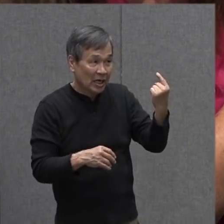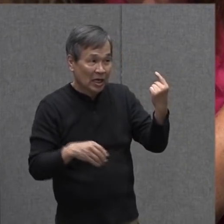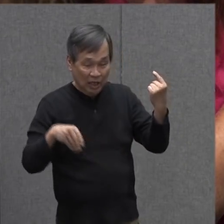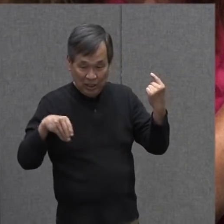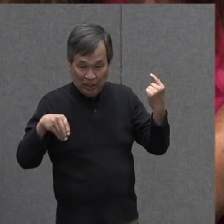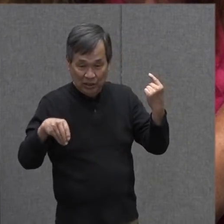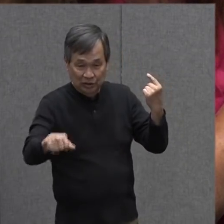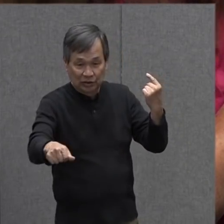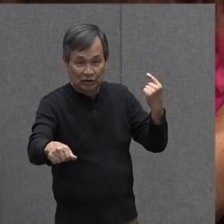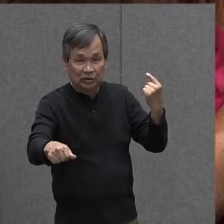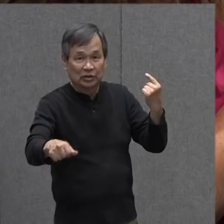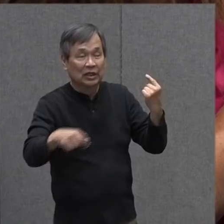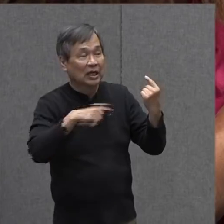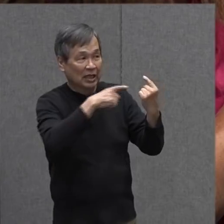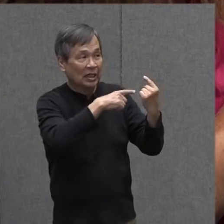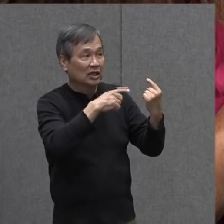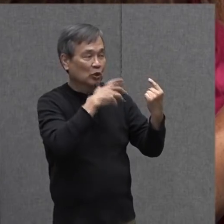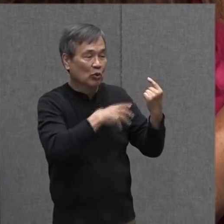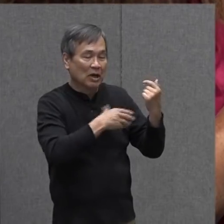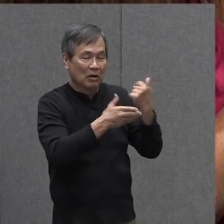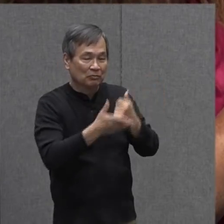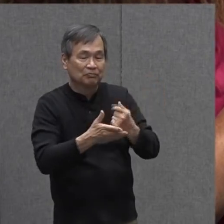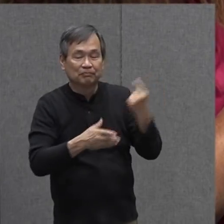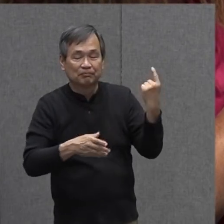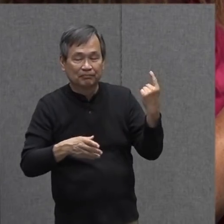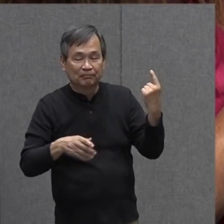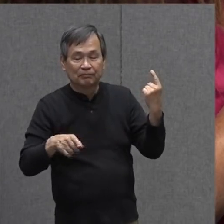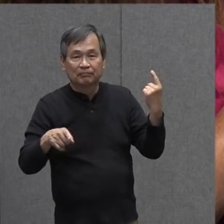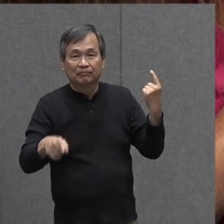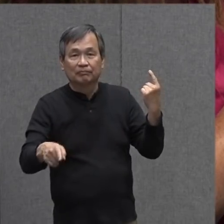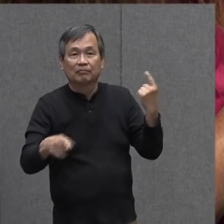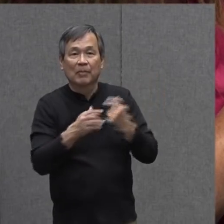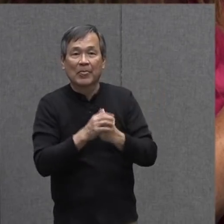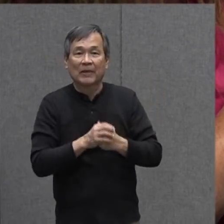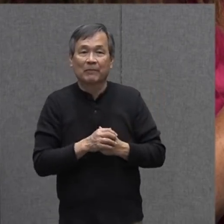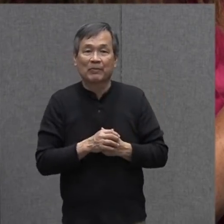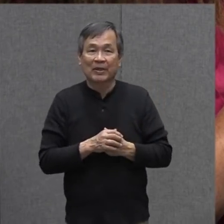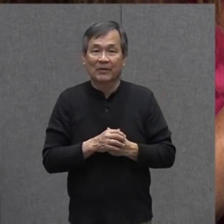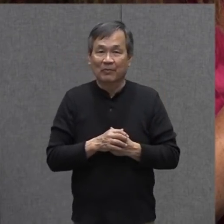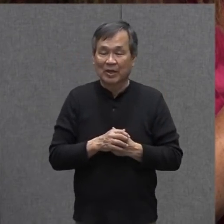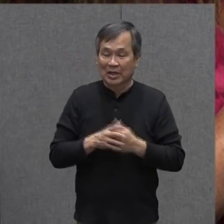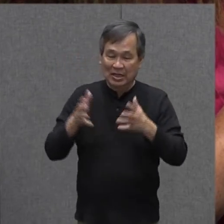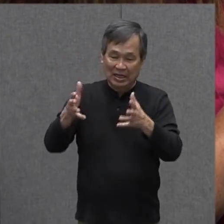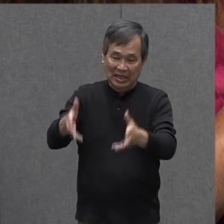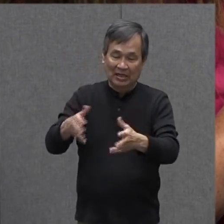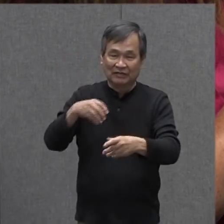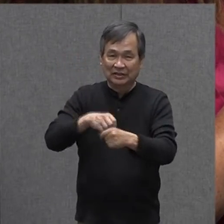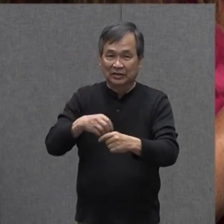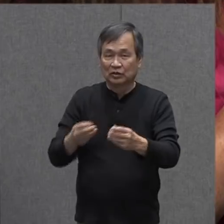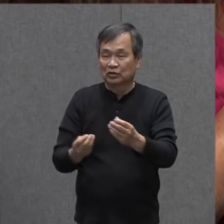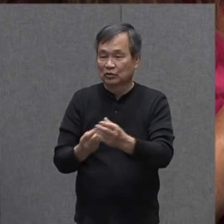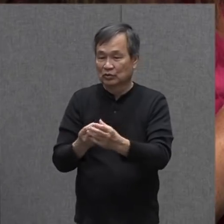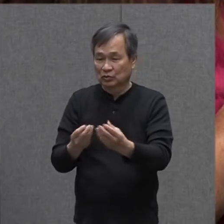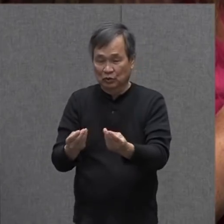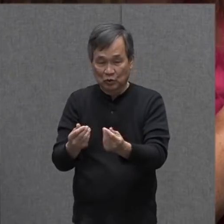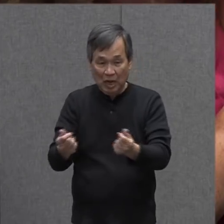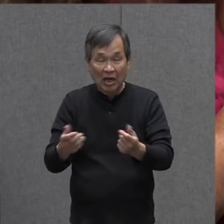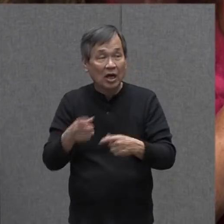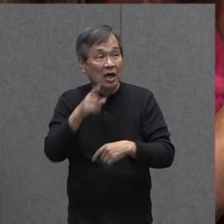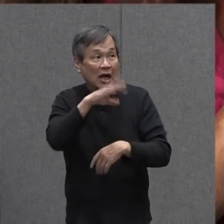500, 514. Thank you for doing this quick mental math with me. So Jack eats